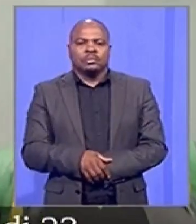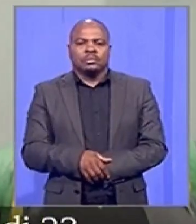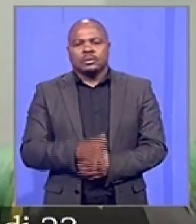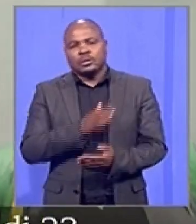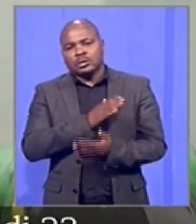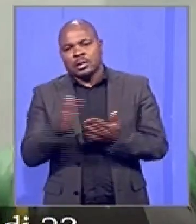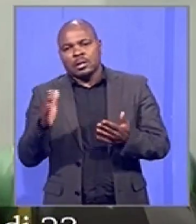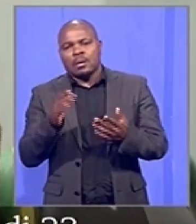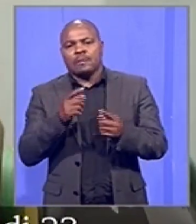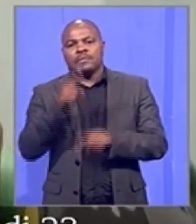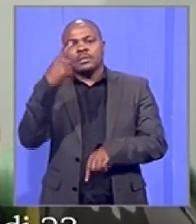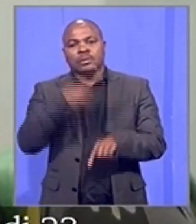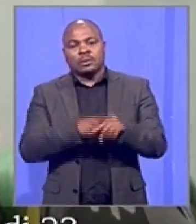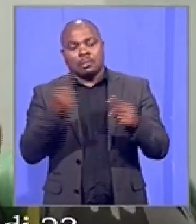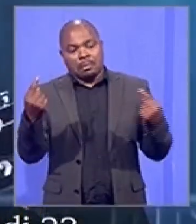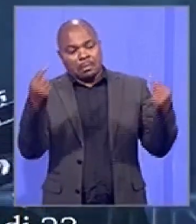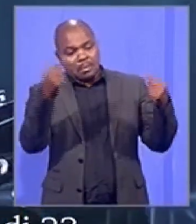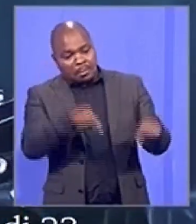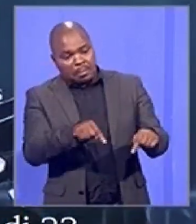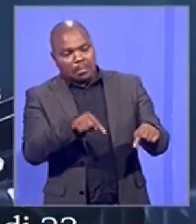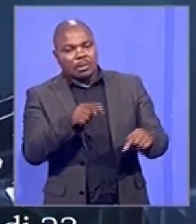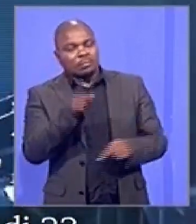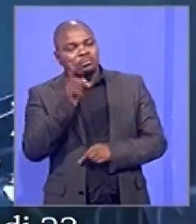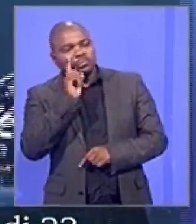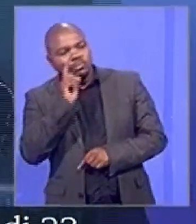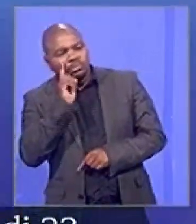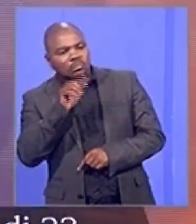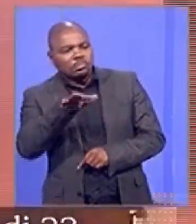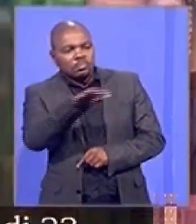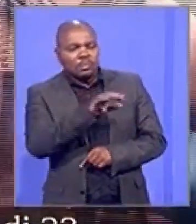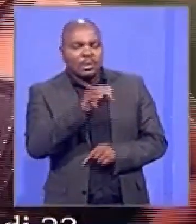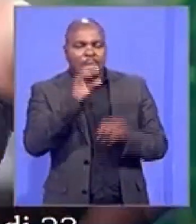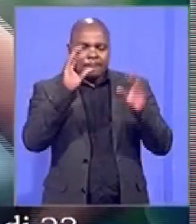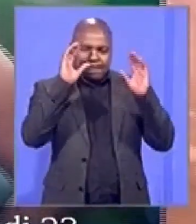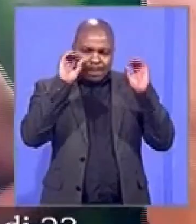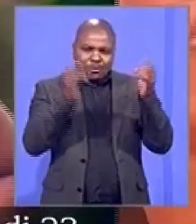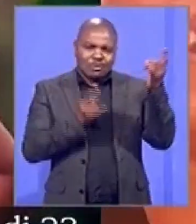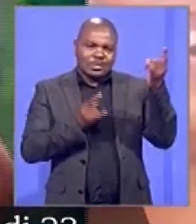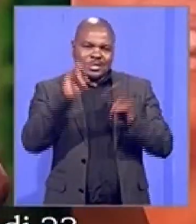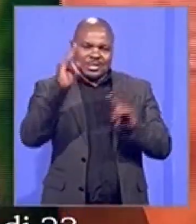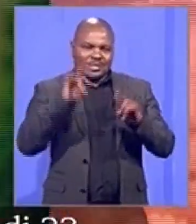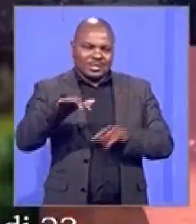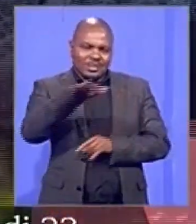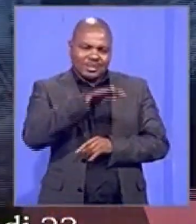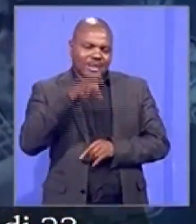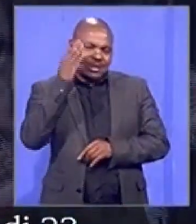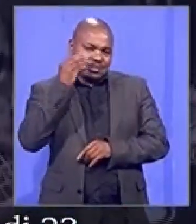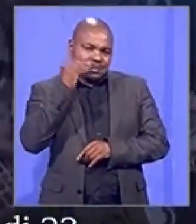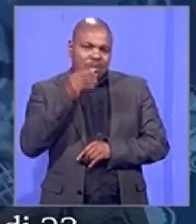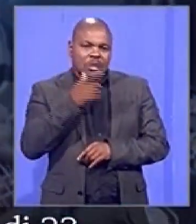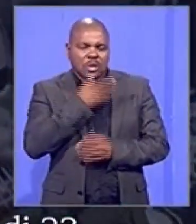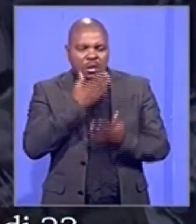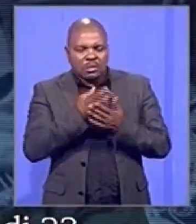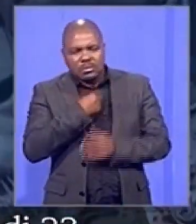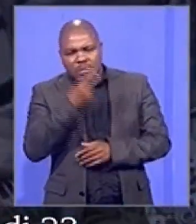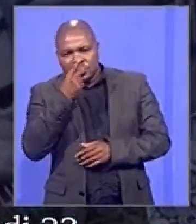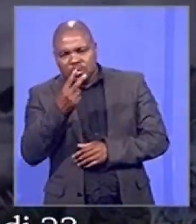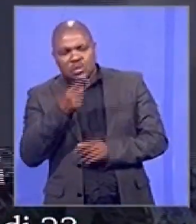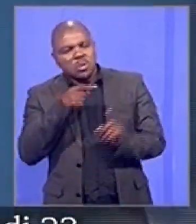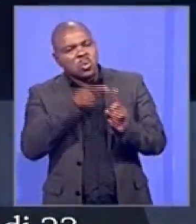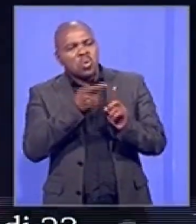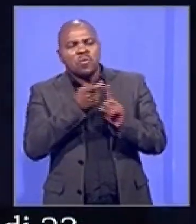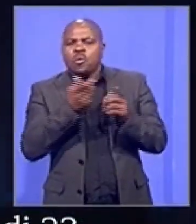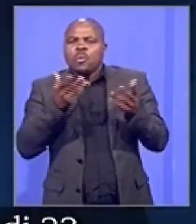some will come here for the first time, will have a first experience in this Buffalo City, so they have a sense of where Bulelwa comes